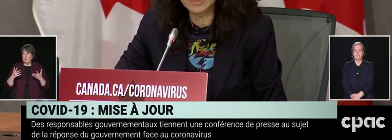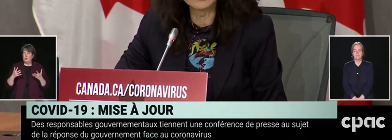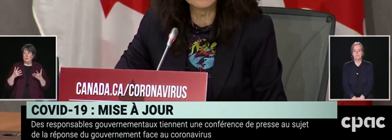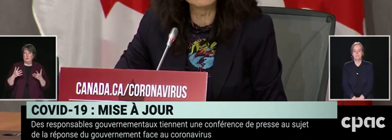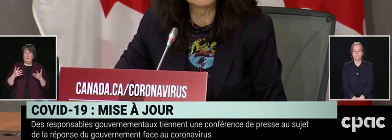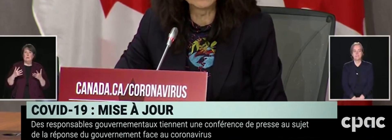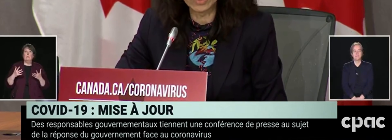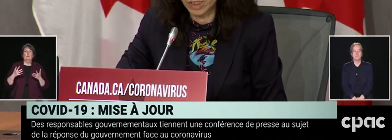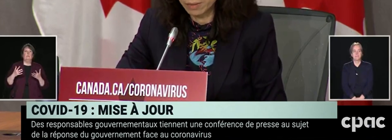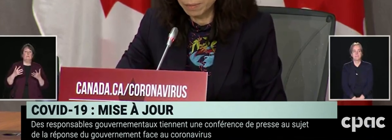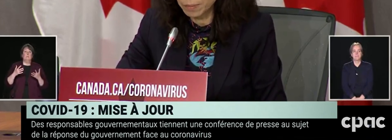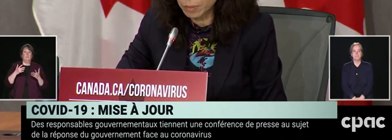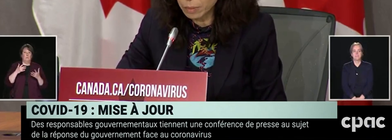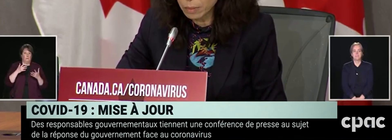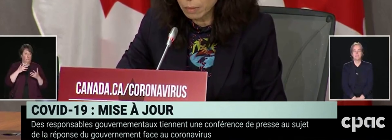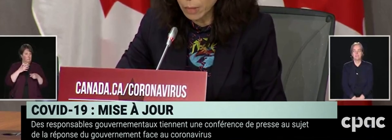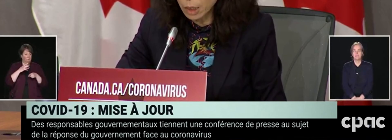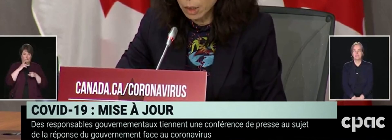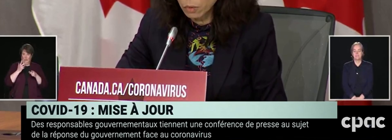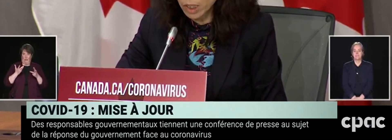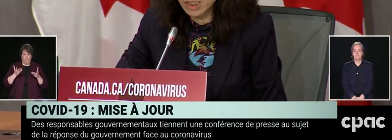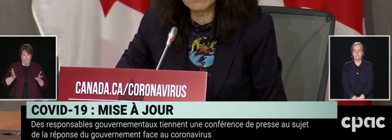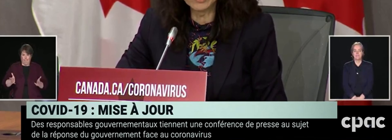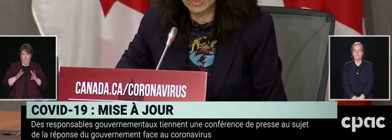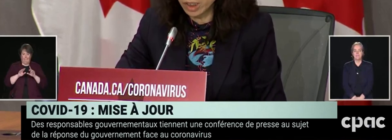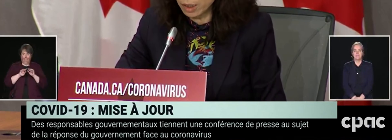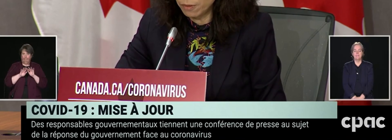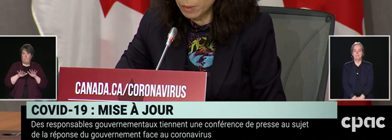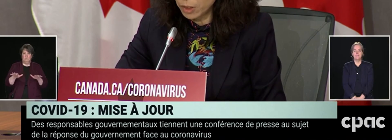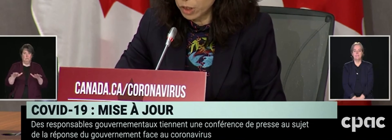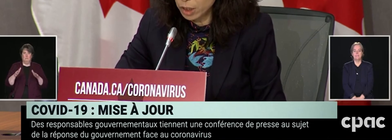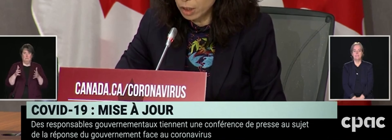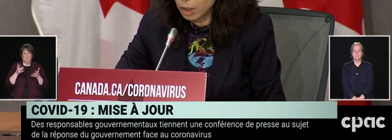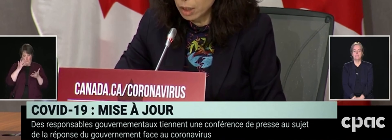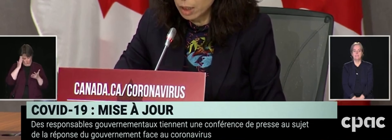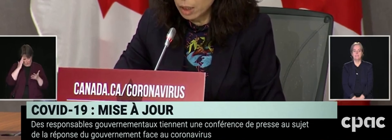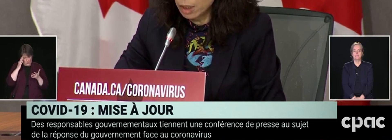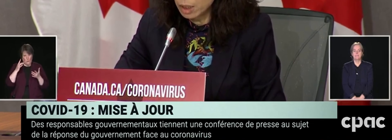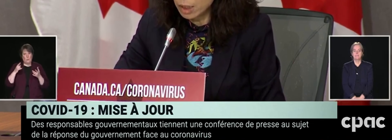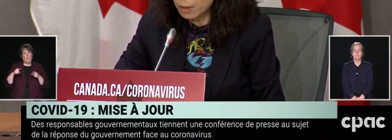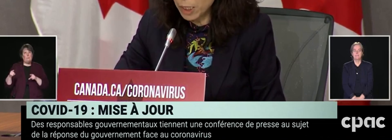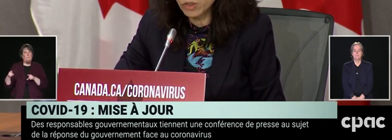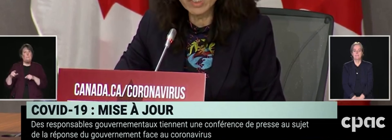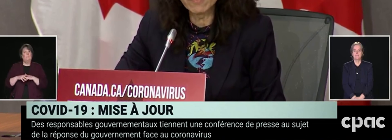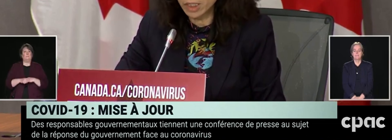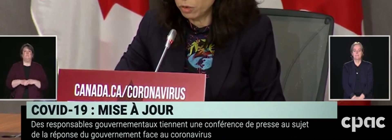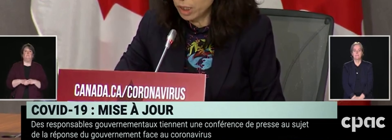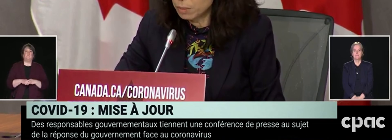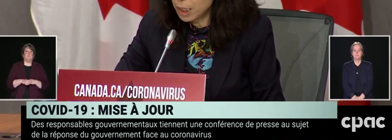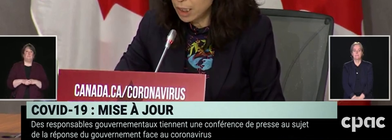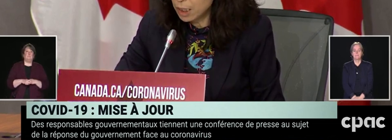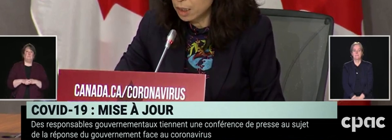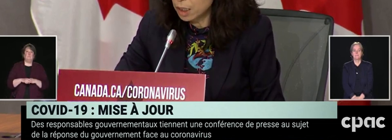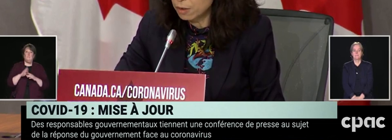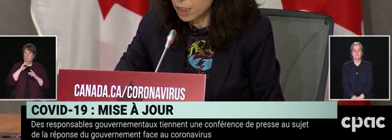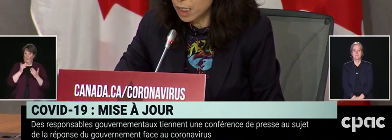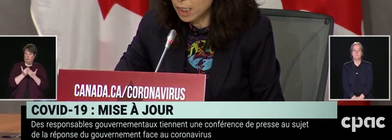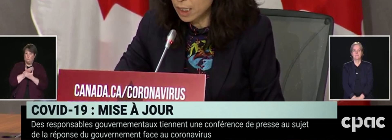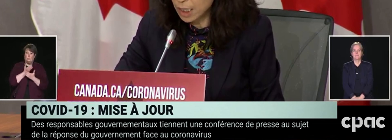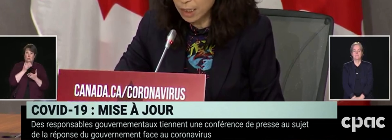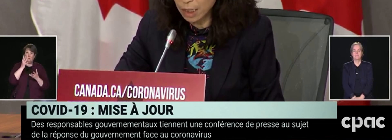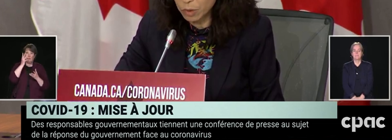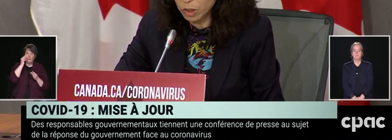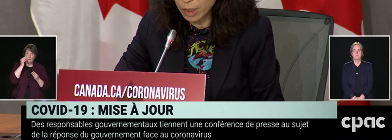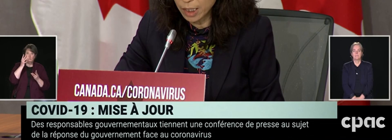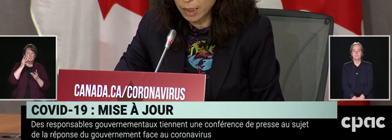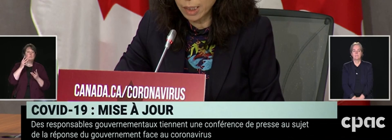we know that it is occurring. With this emerging information, the Special Advisory Committee on